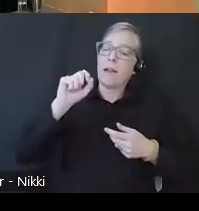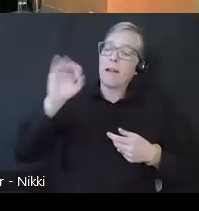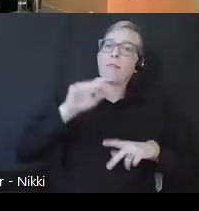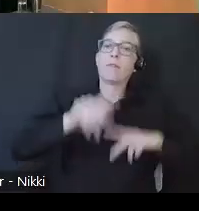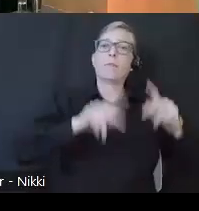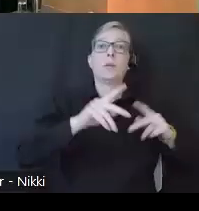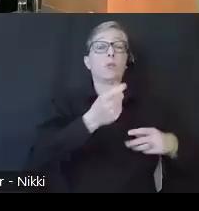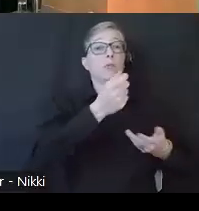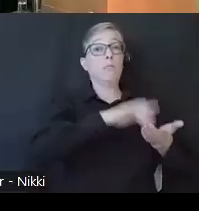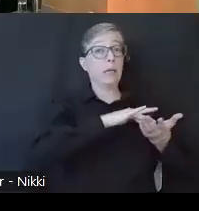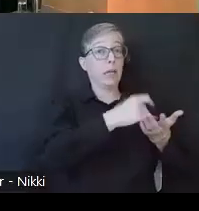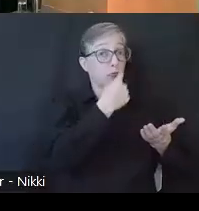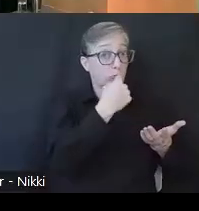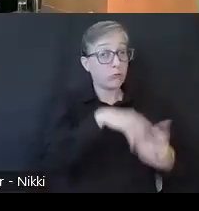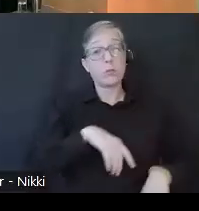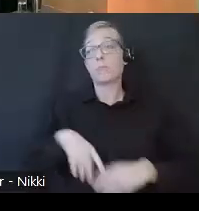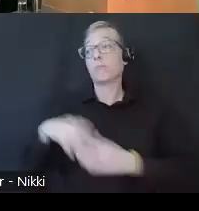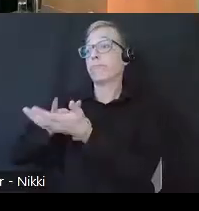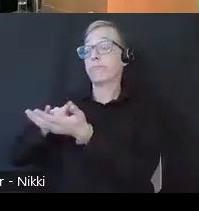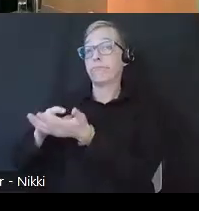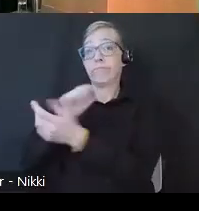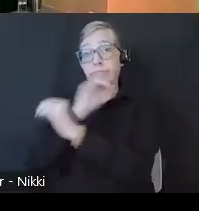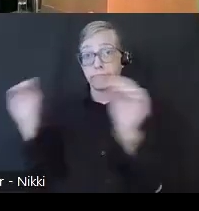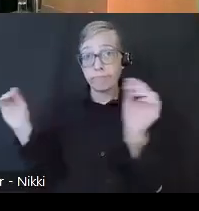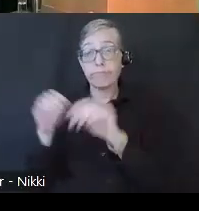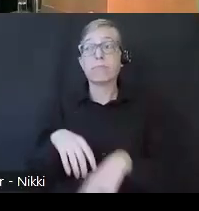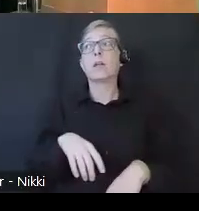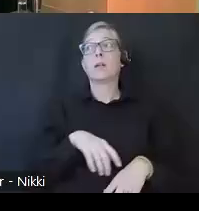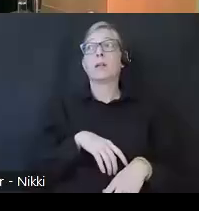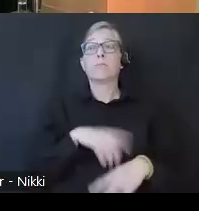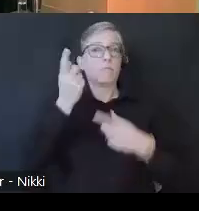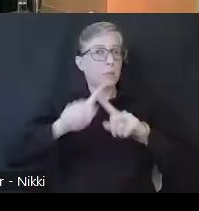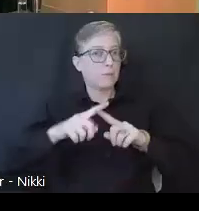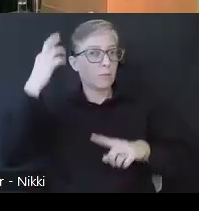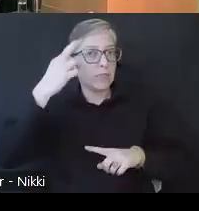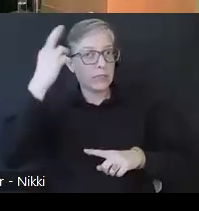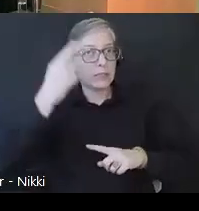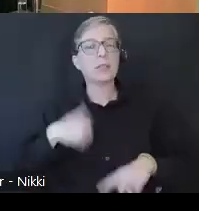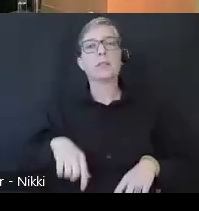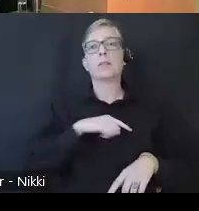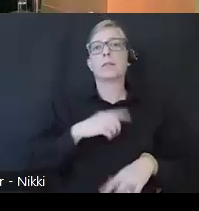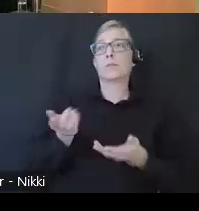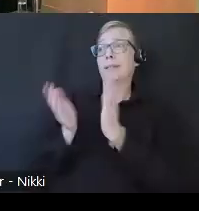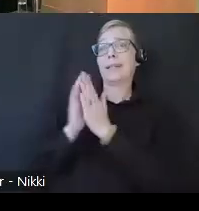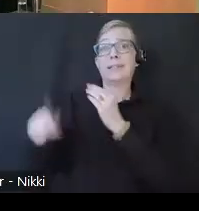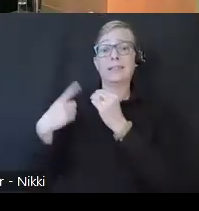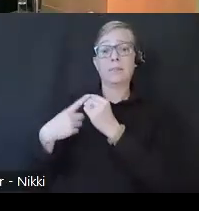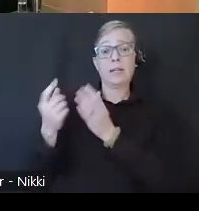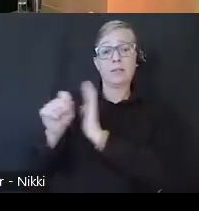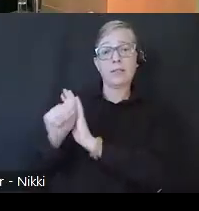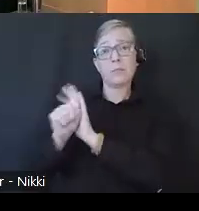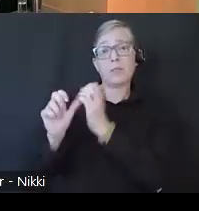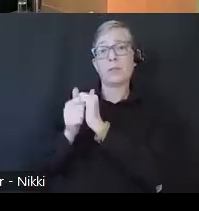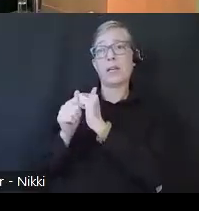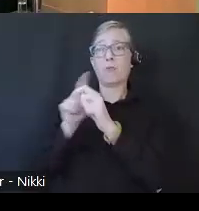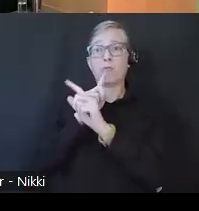medication, and we collect information on responsivity to treatment. So how are your symptoms responding to treatment? There's a mix, it's across the